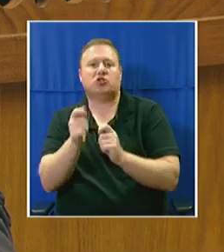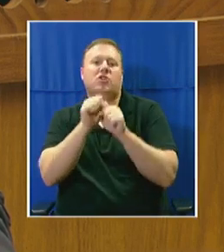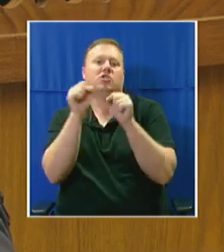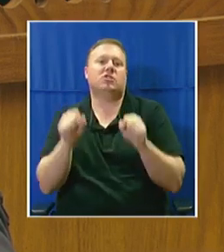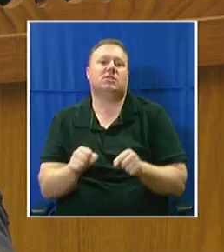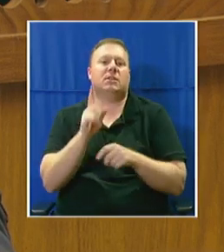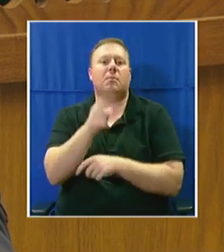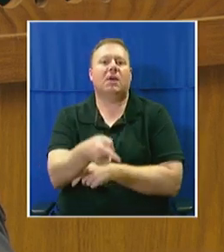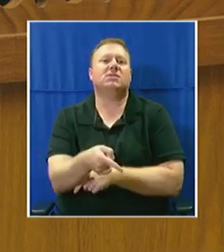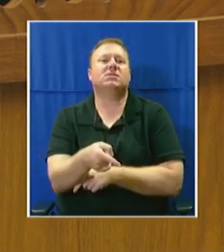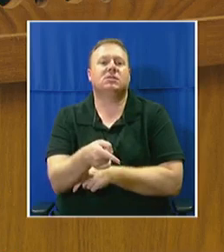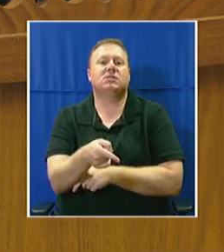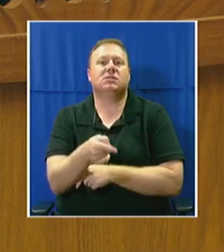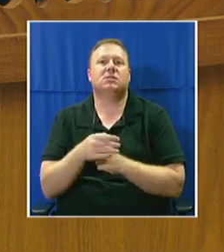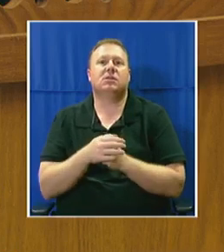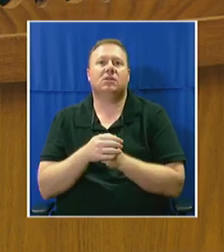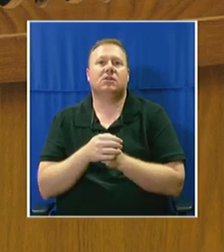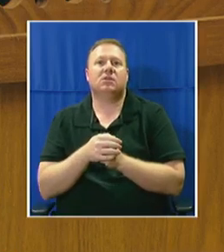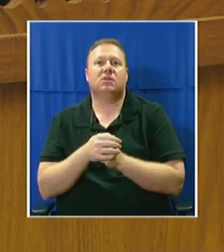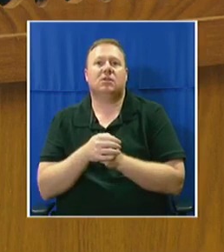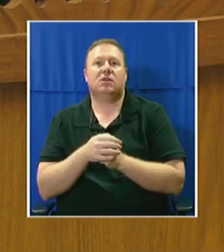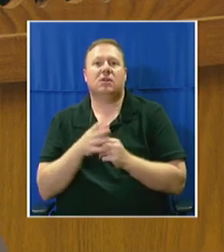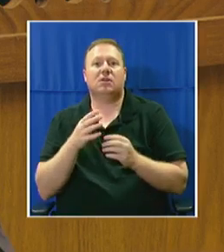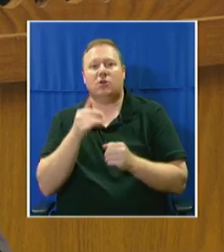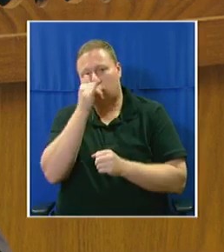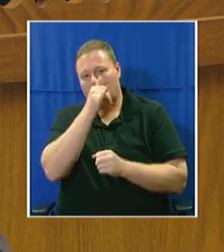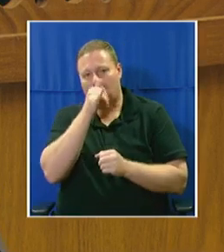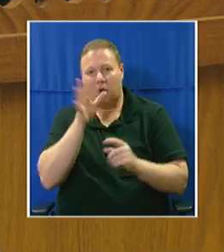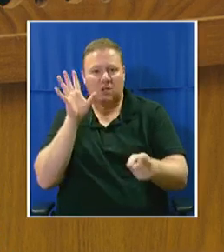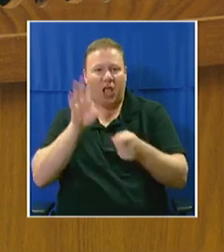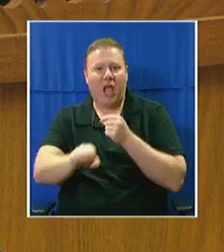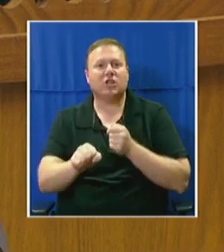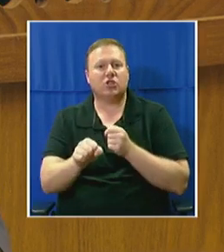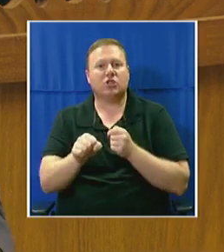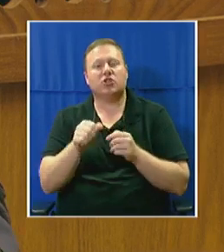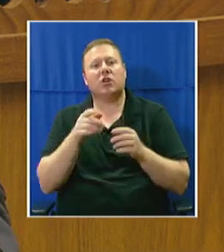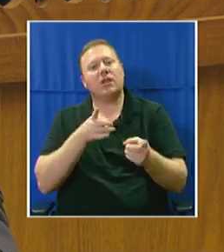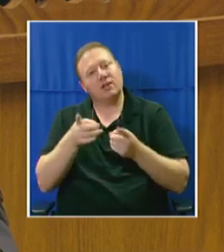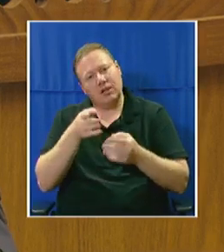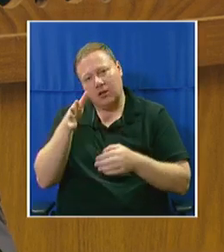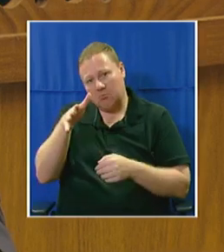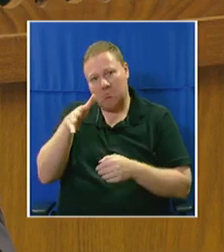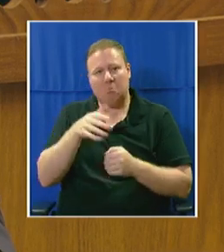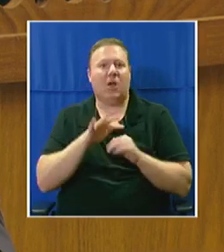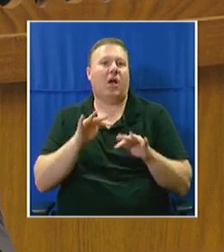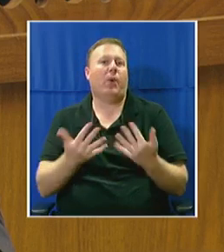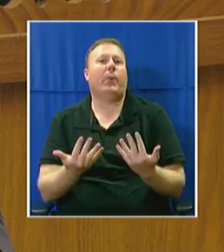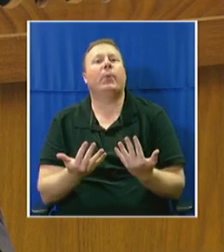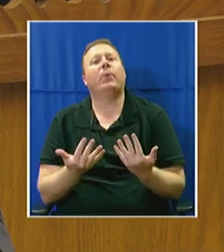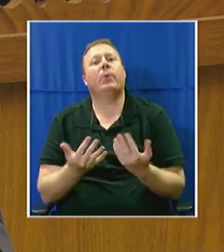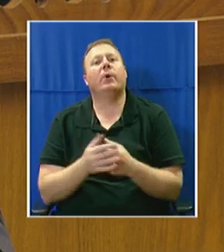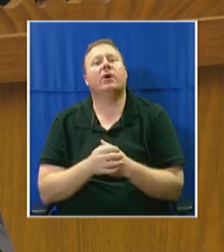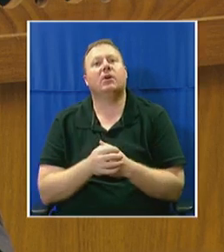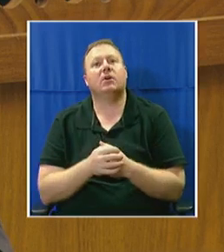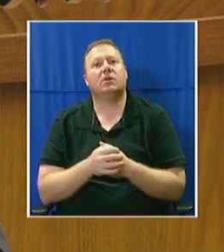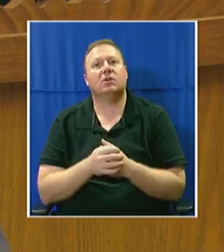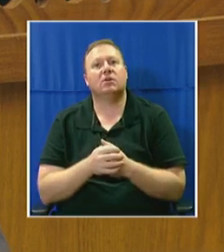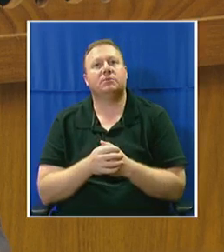in Petoria as the PAC we continue to hail our loud call for the judicial system to be